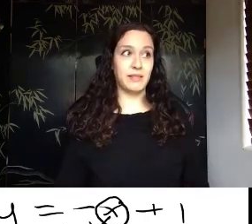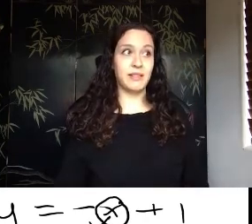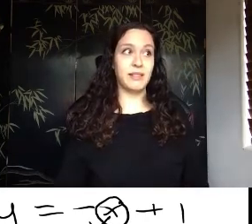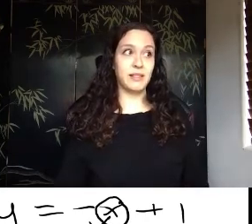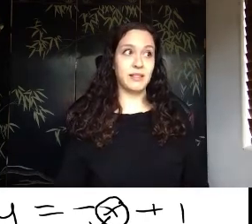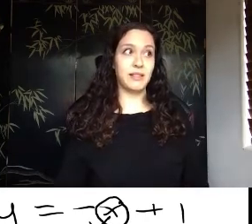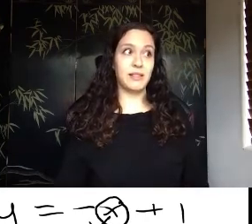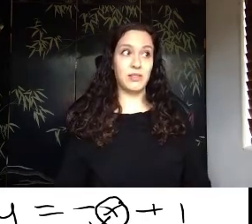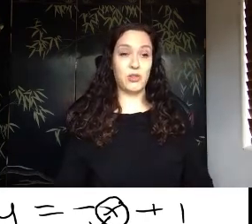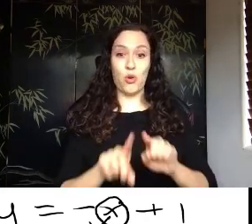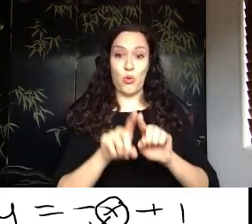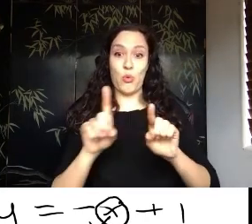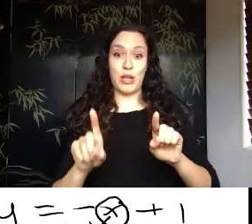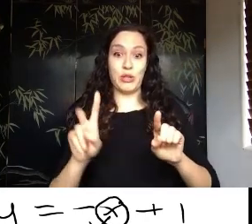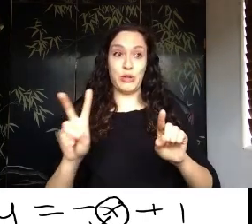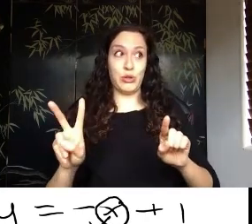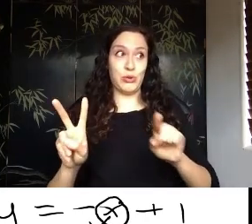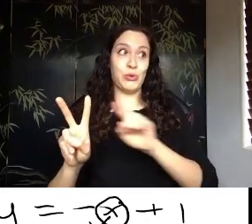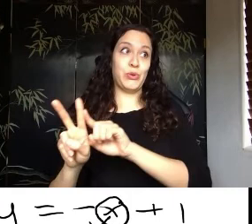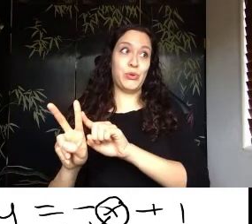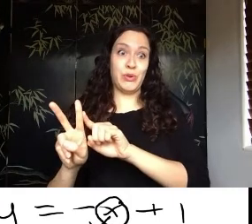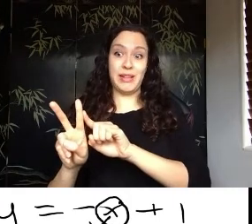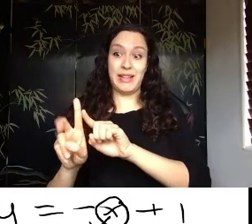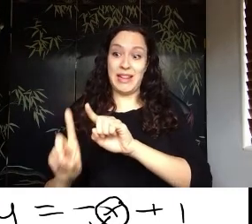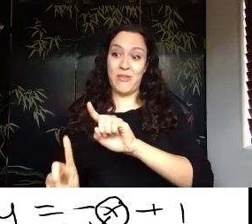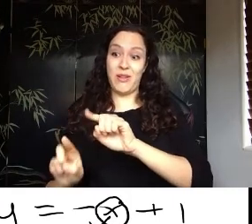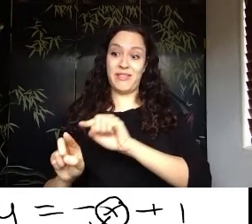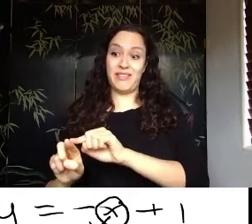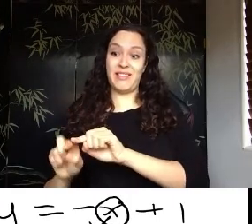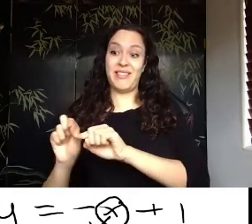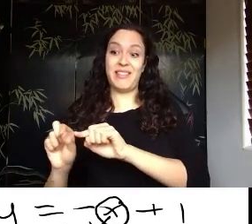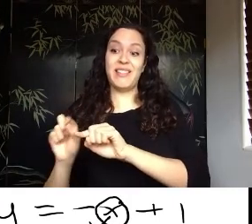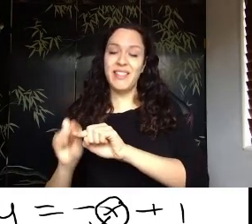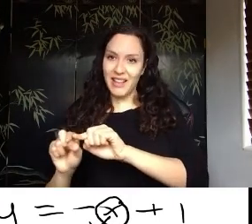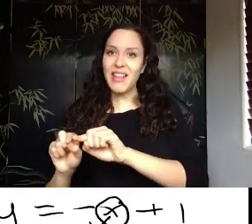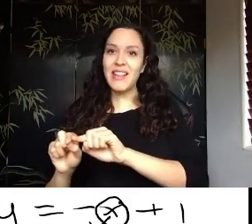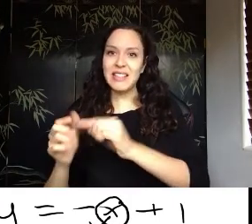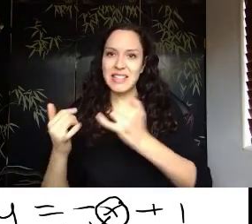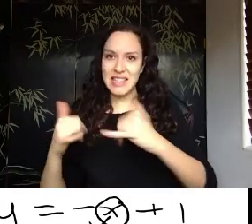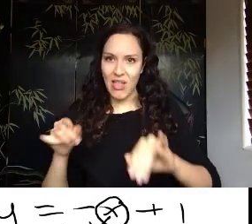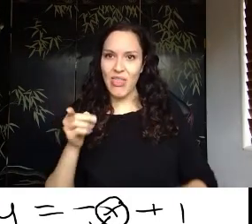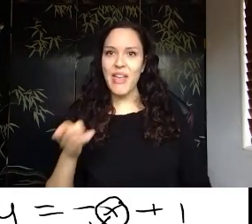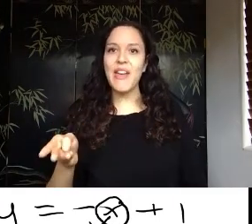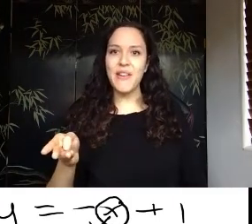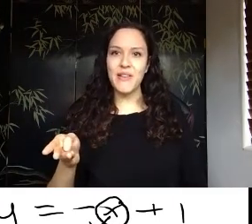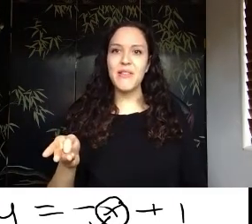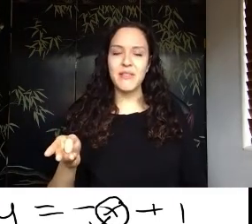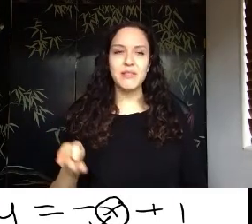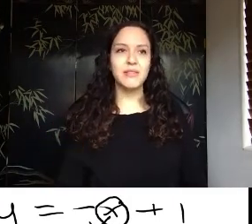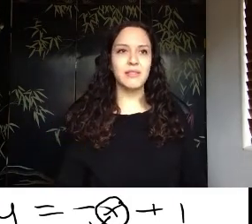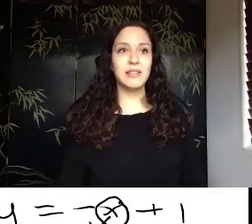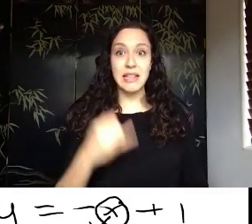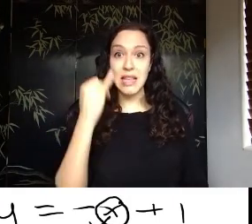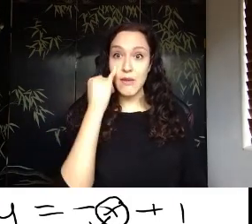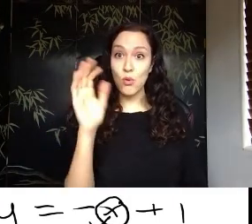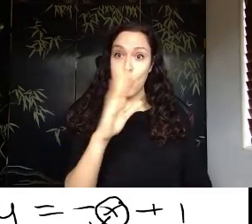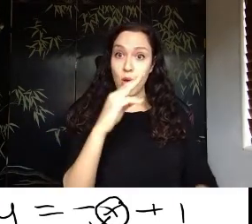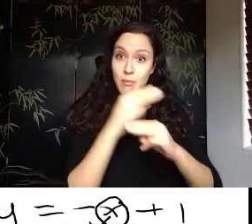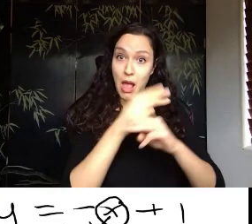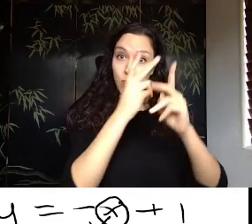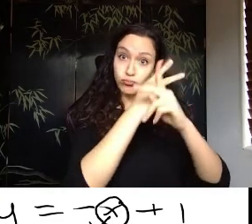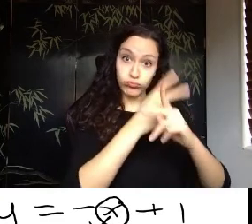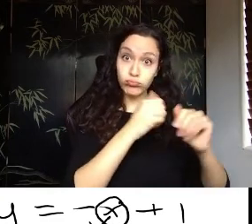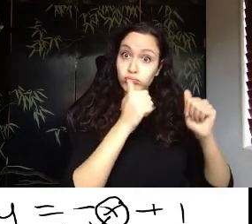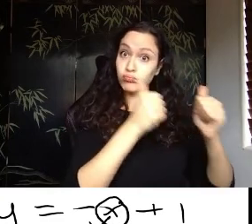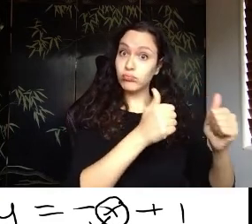that one point. So no matter which point you choose, as long as you do the math correctly, it will be somewhere on that line because you're